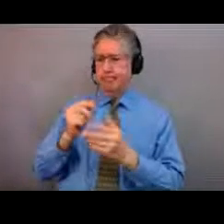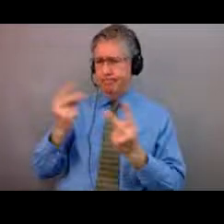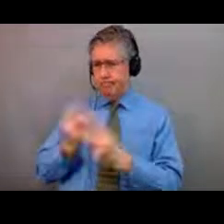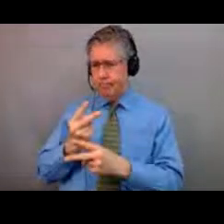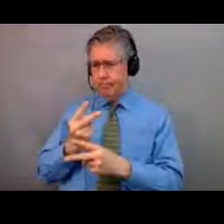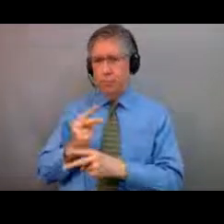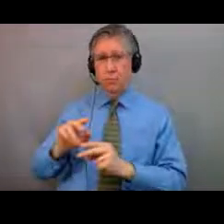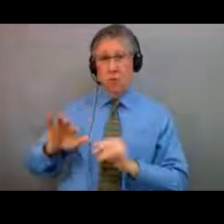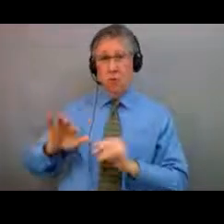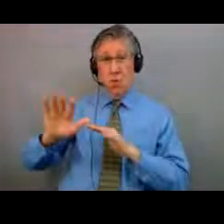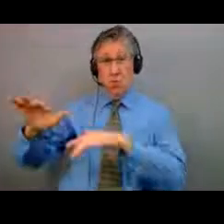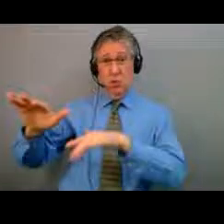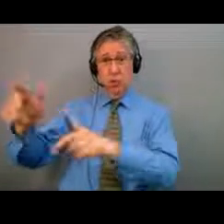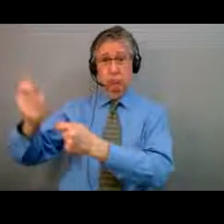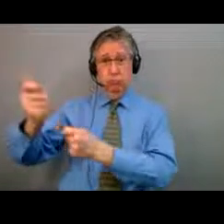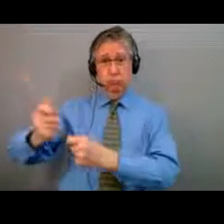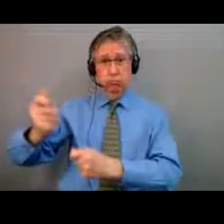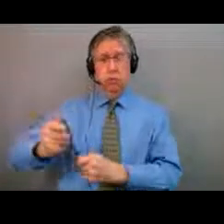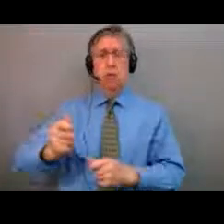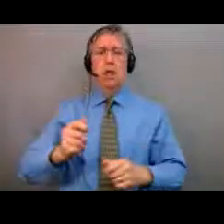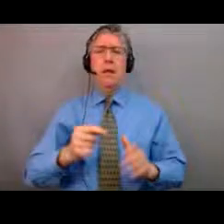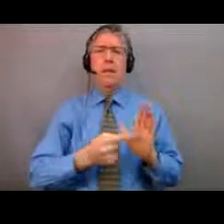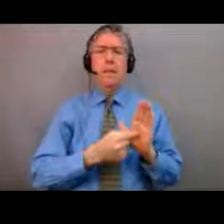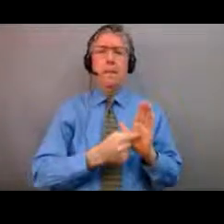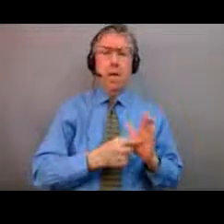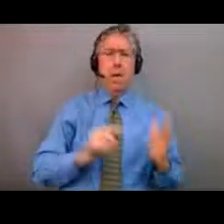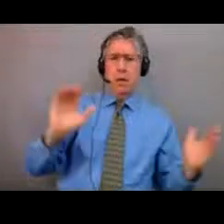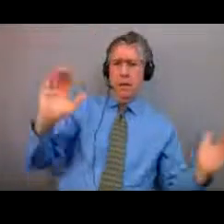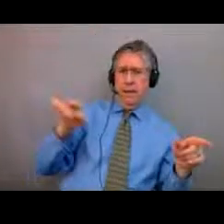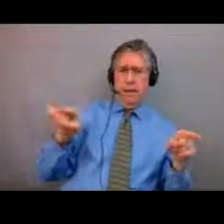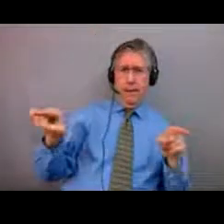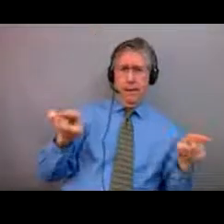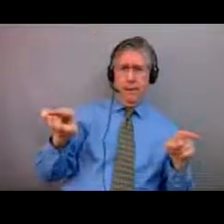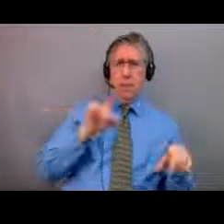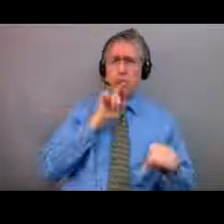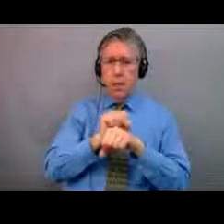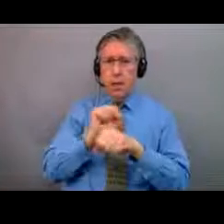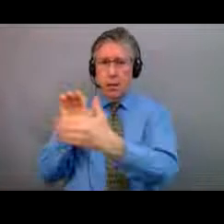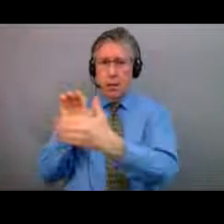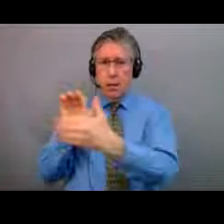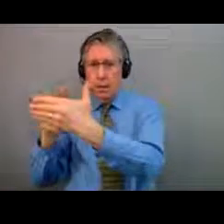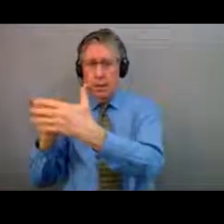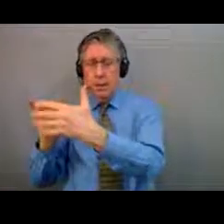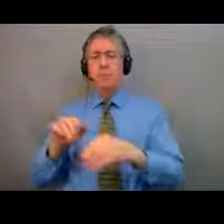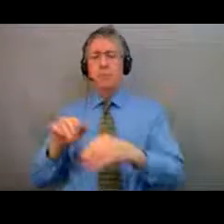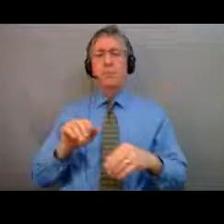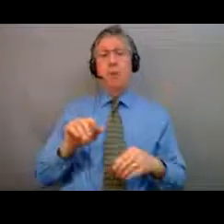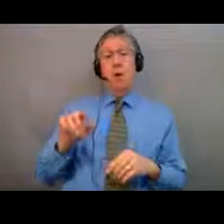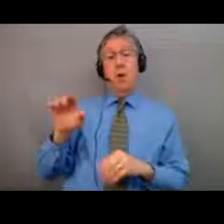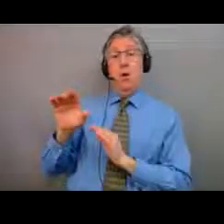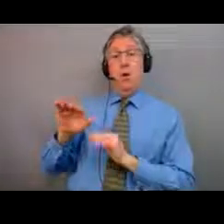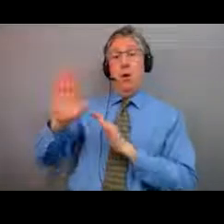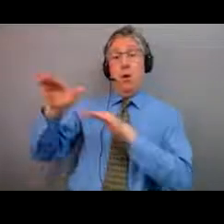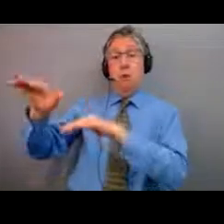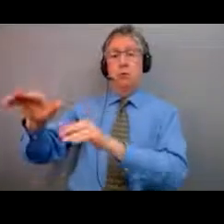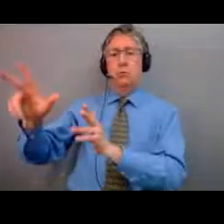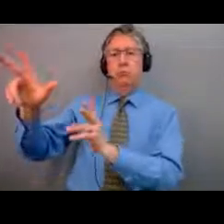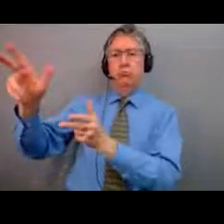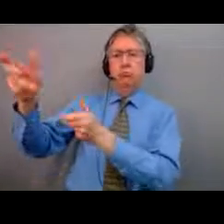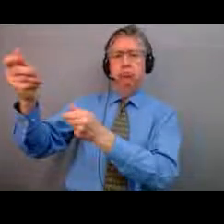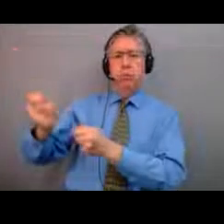and indicated that the fraction of uptake by the oceans is anywhere from 14